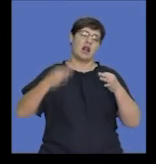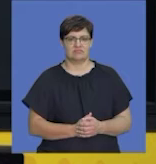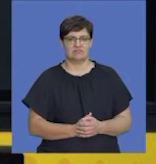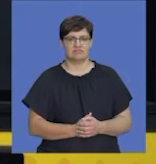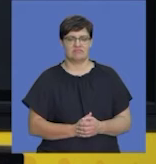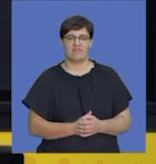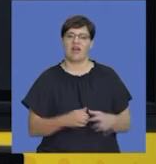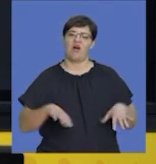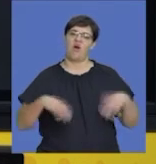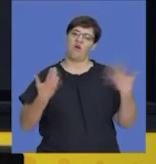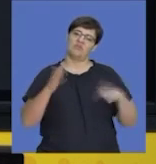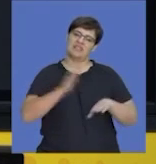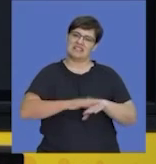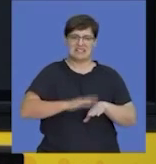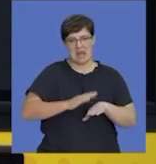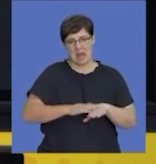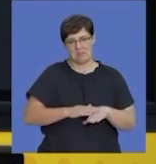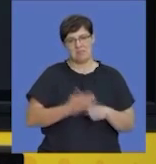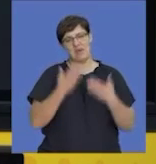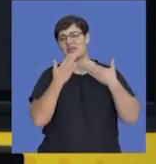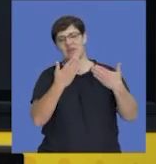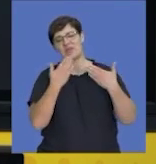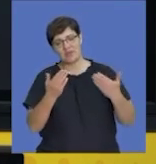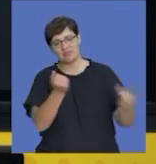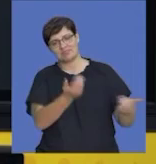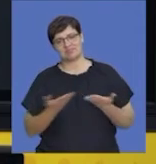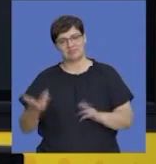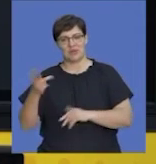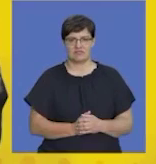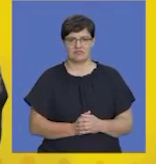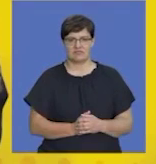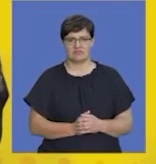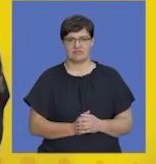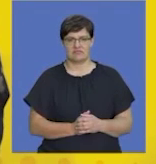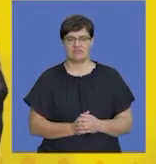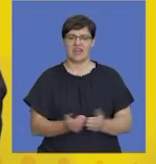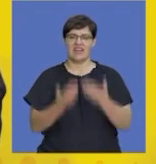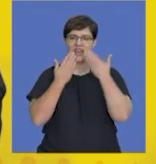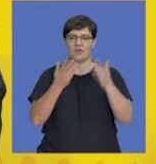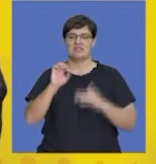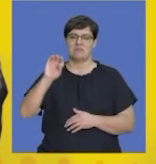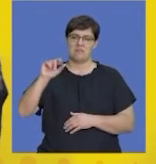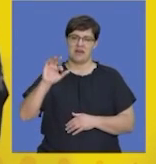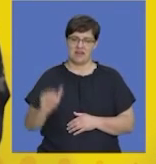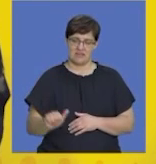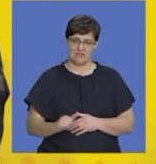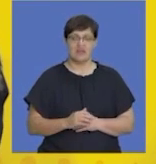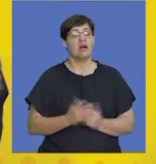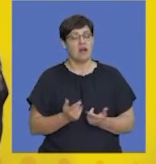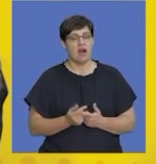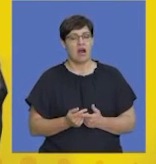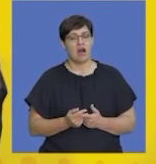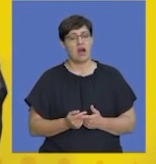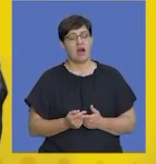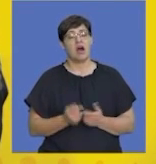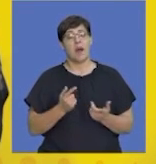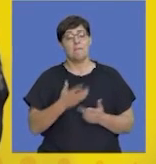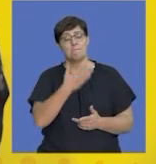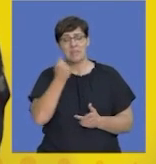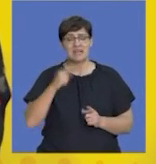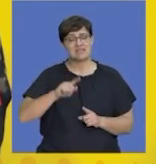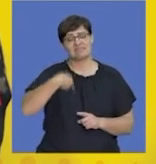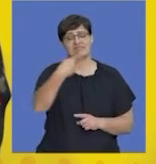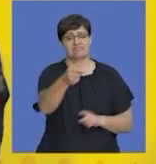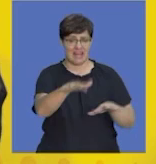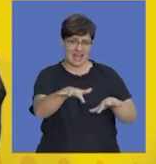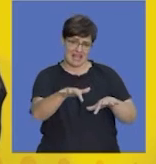unnecessarily. Thank you guys, that's all we have for today. I'm going to hand you back to Luni. Thank you, Seema. Matrix, we're wishing you everything of the best for